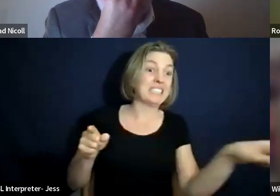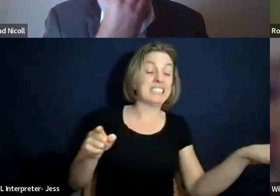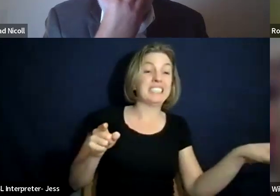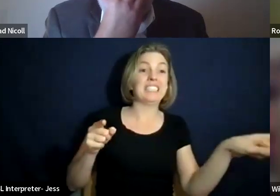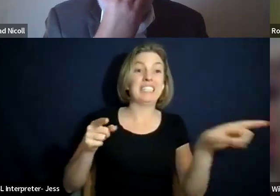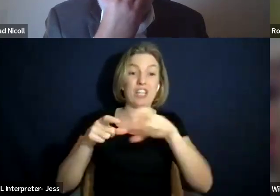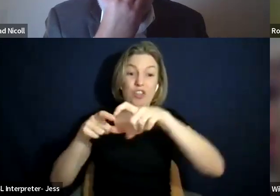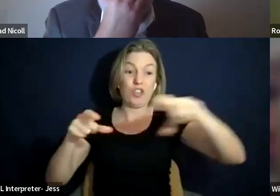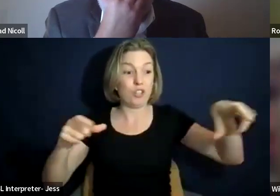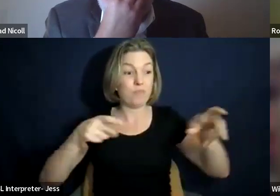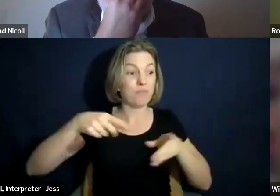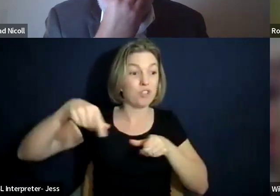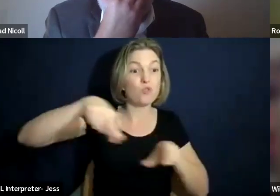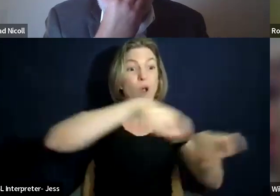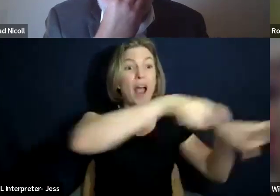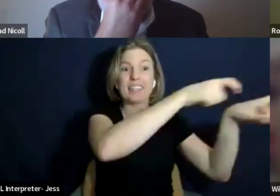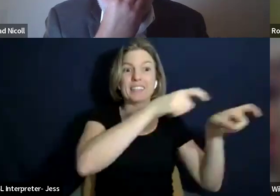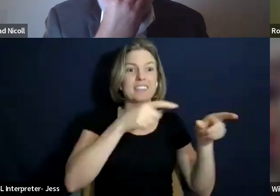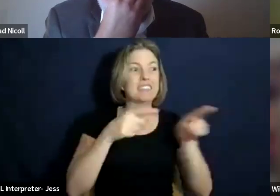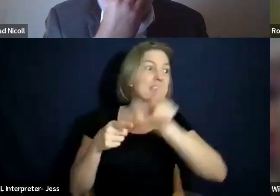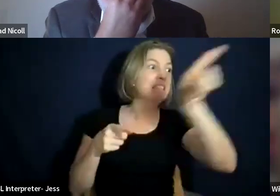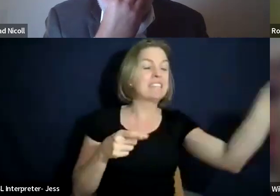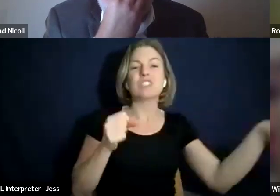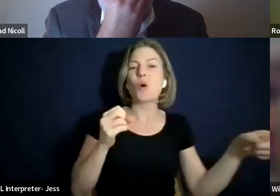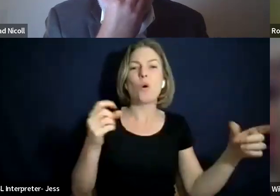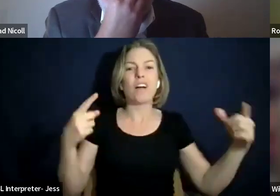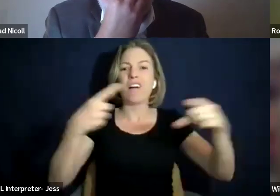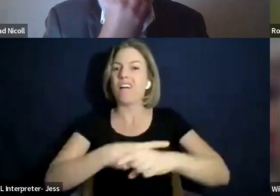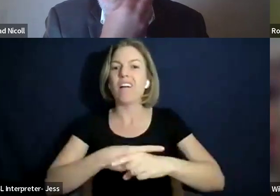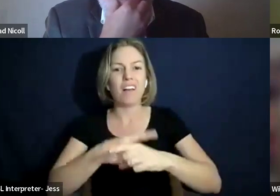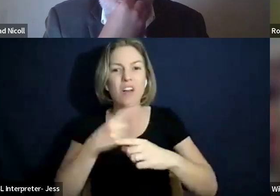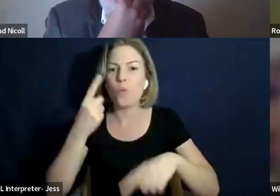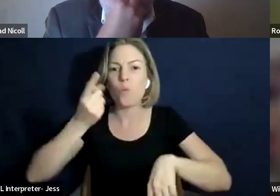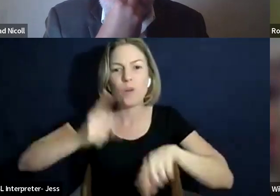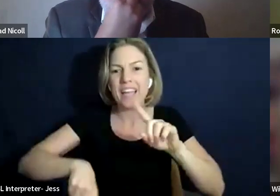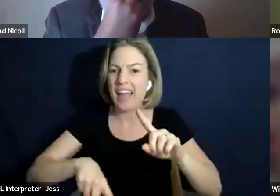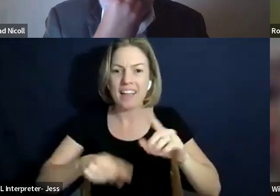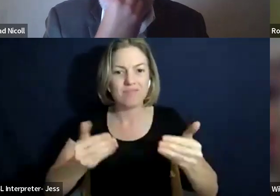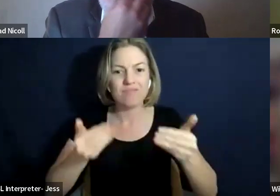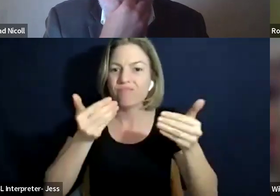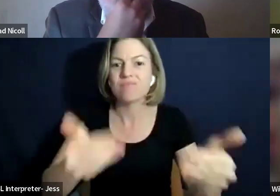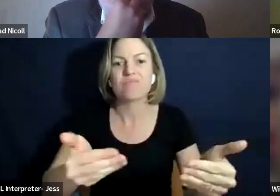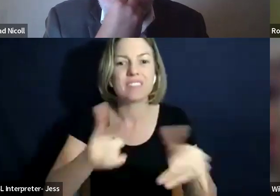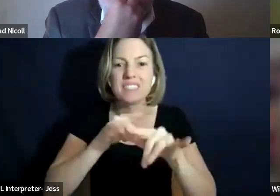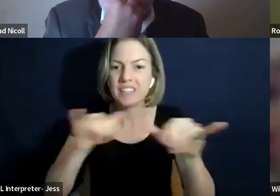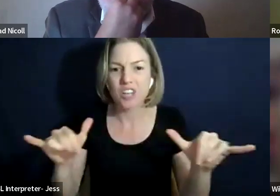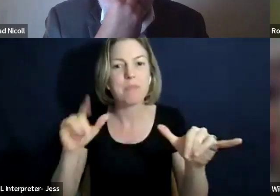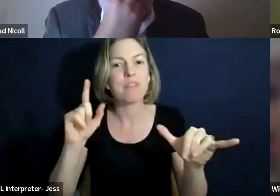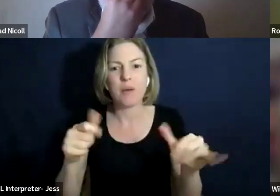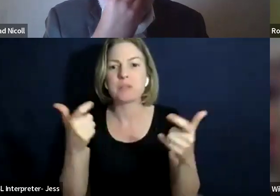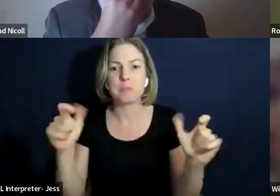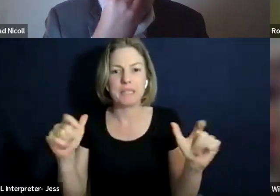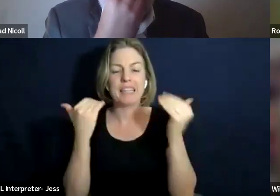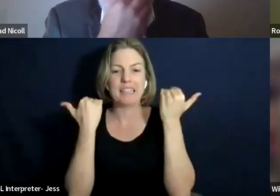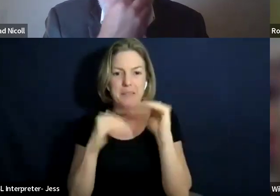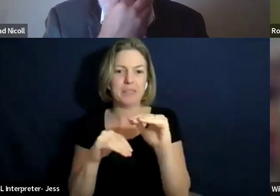get by it with the high rail vehicle. So that's really was probably the biggest constraint just from an